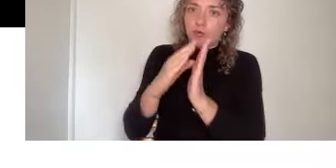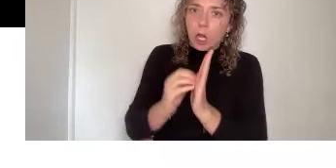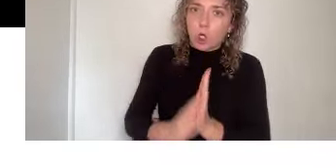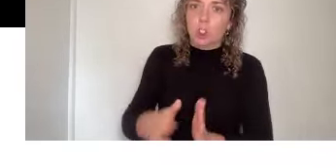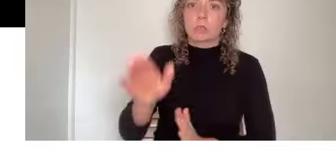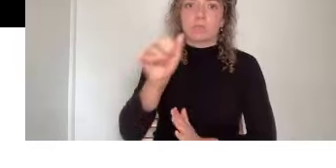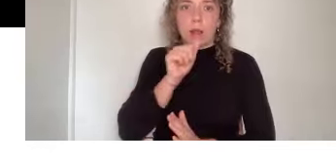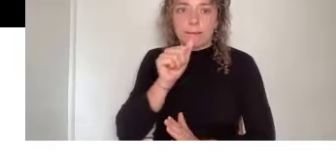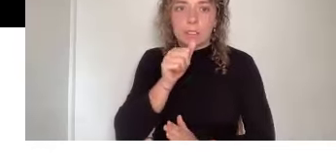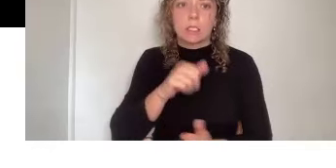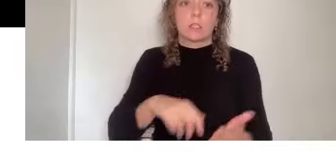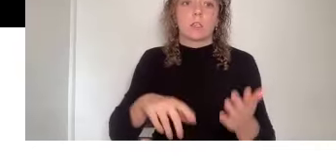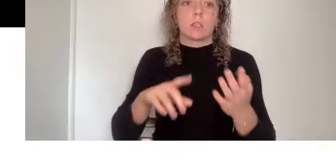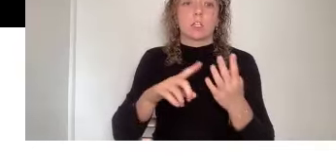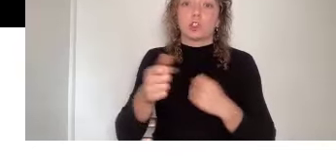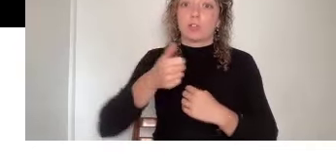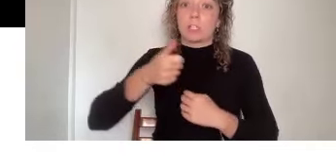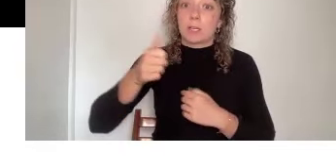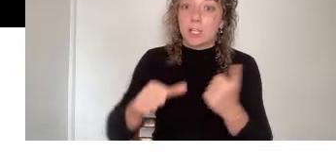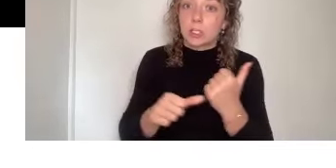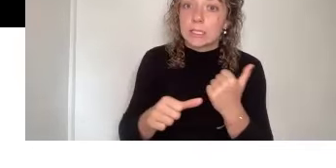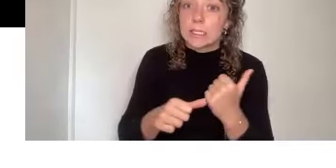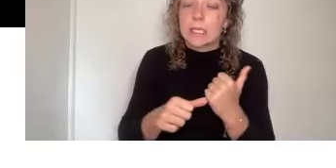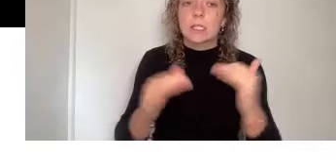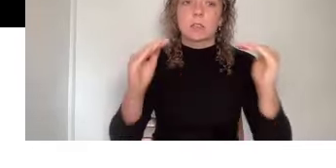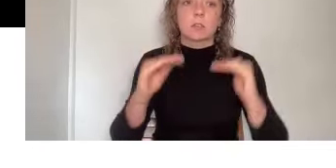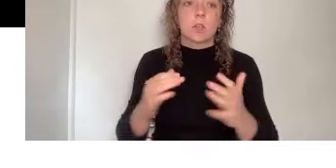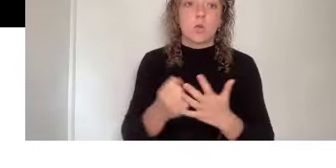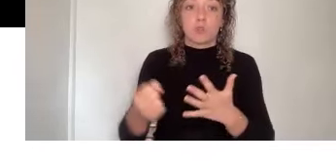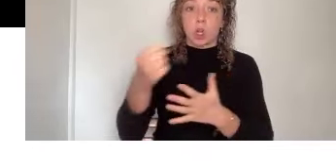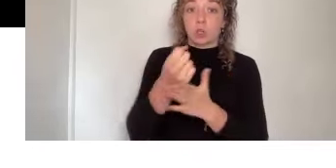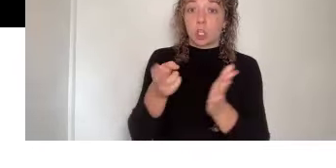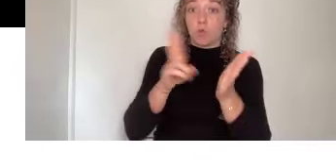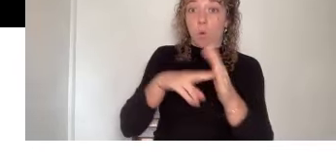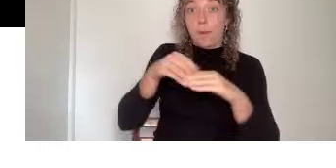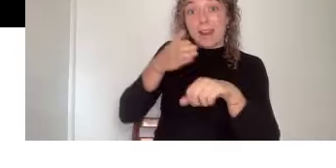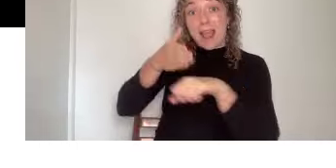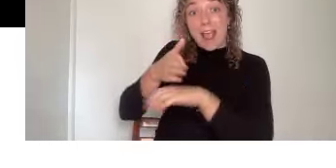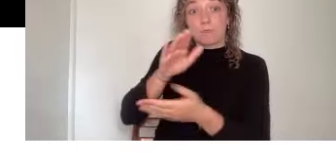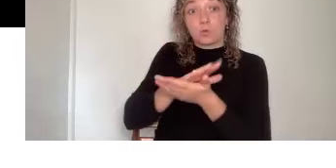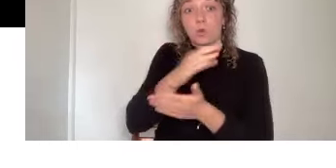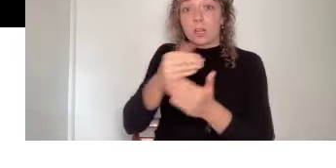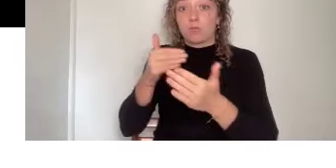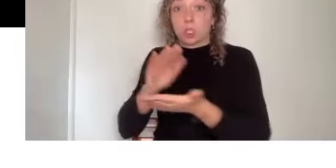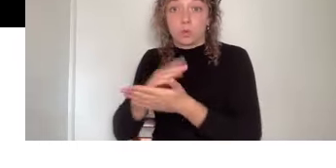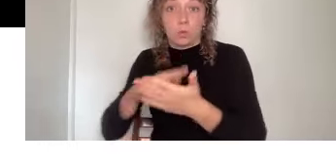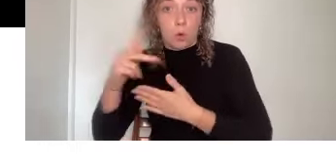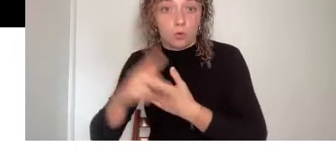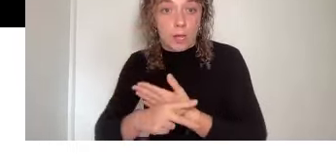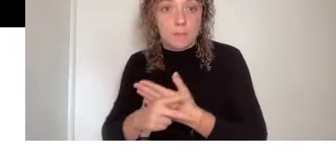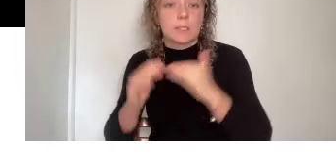privacy, transportation assistance, priority enrollment in after-school and preschool